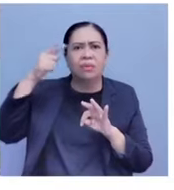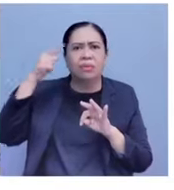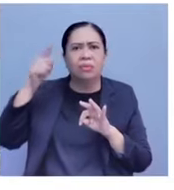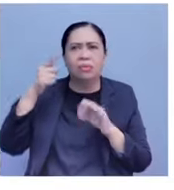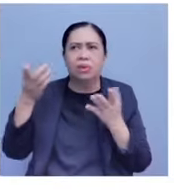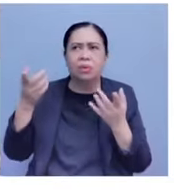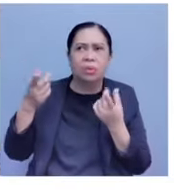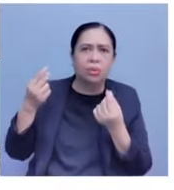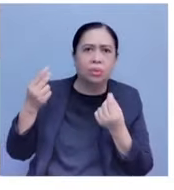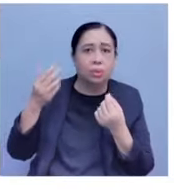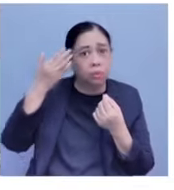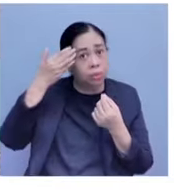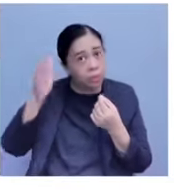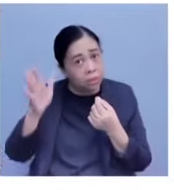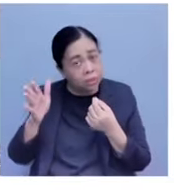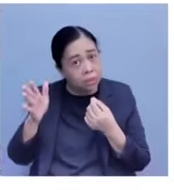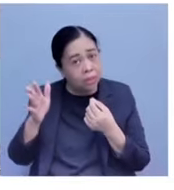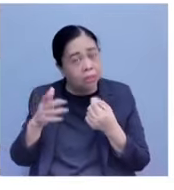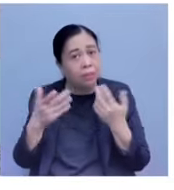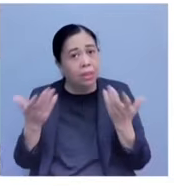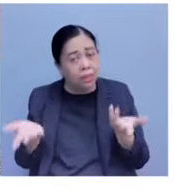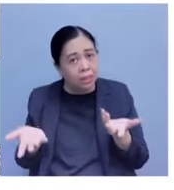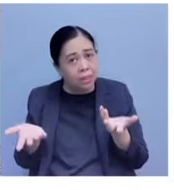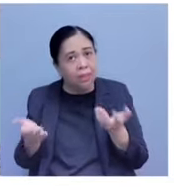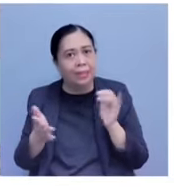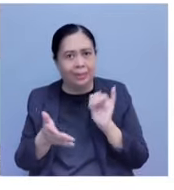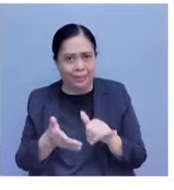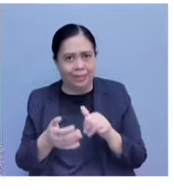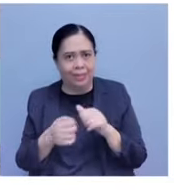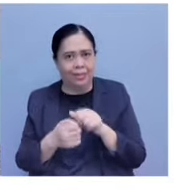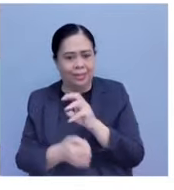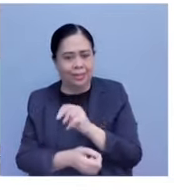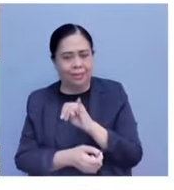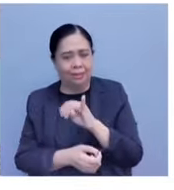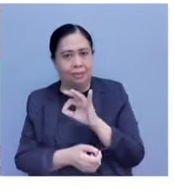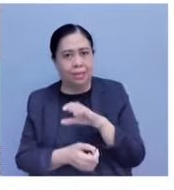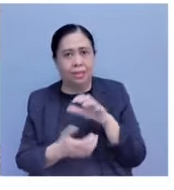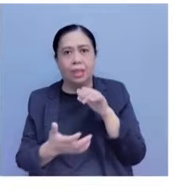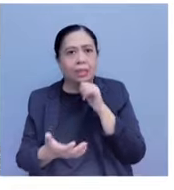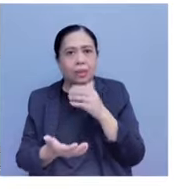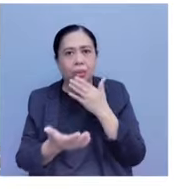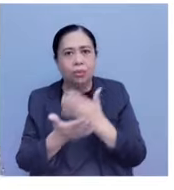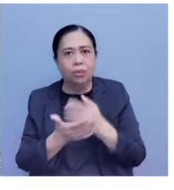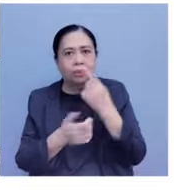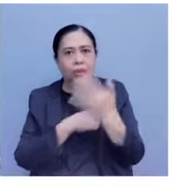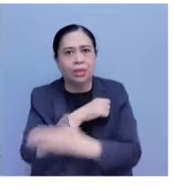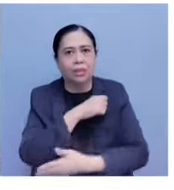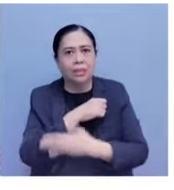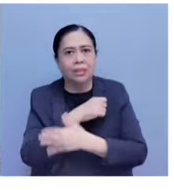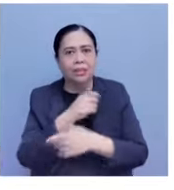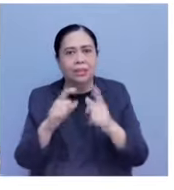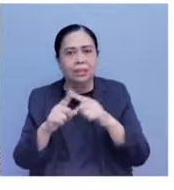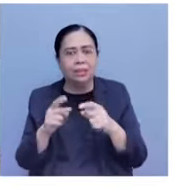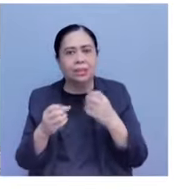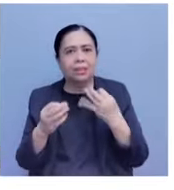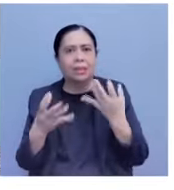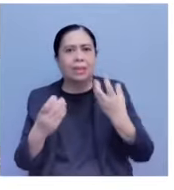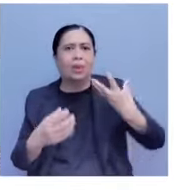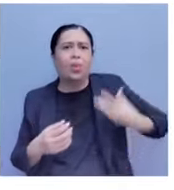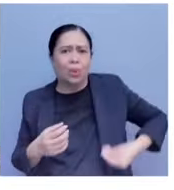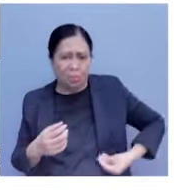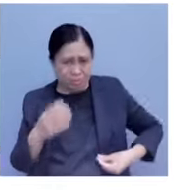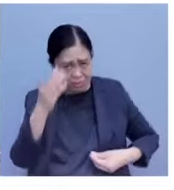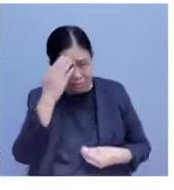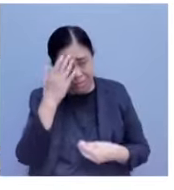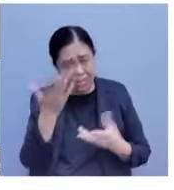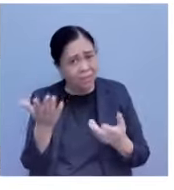doing. Carmina, sovereign wealth funds are not advisable in countries that are plagued with corruption. I mean,